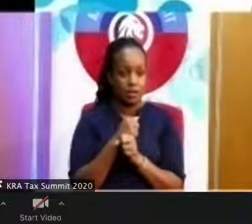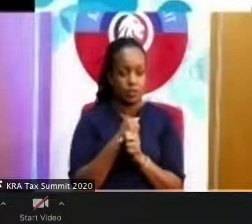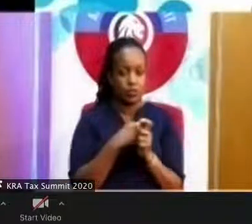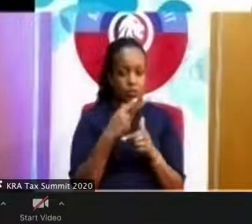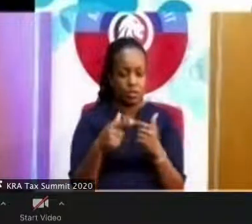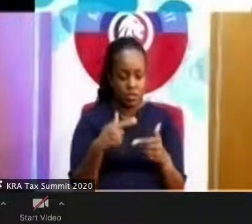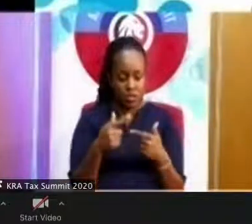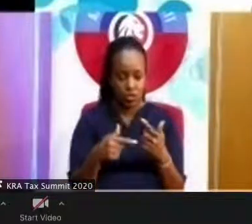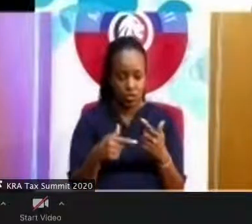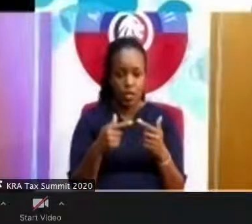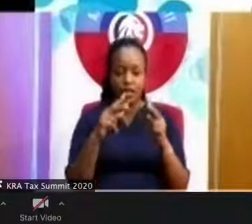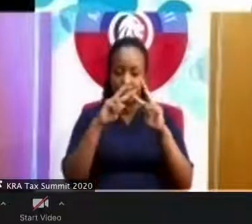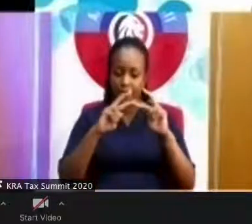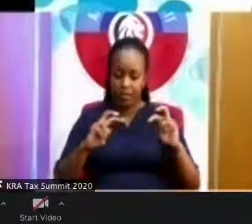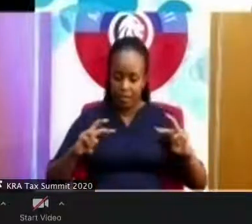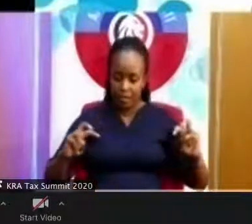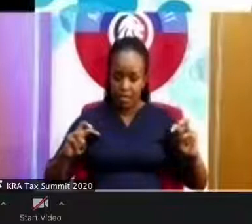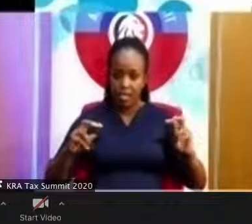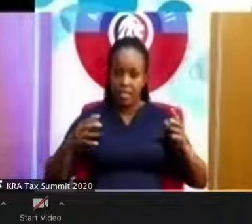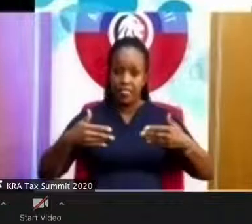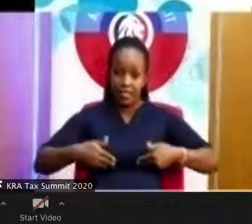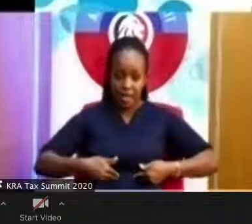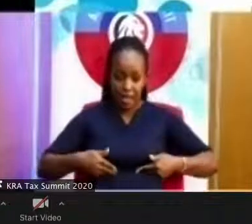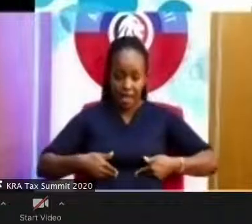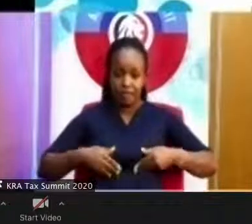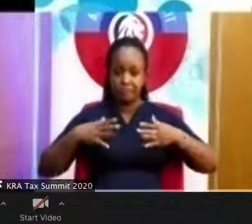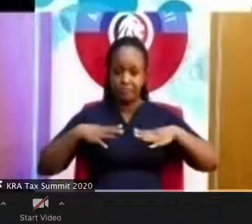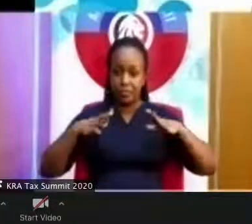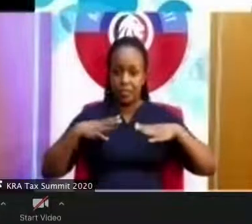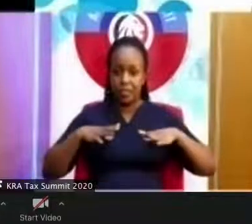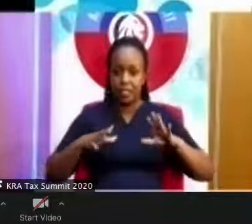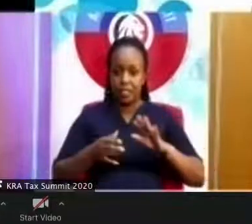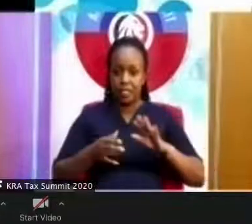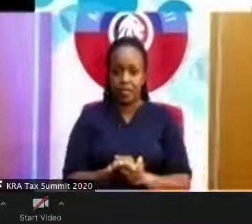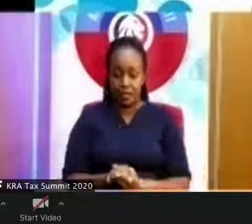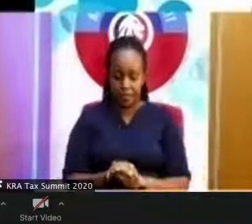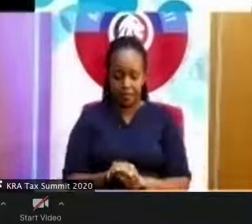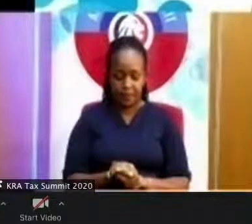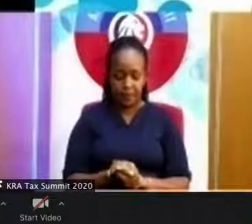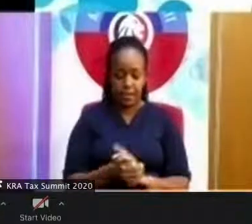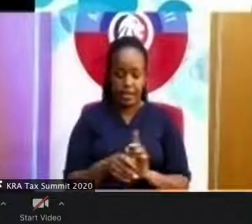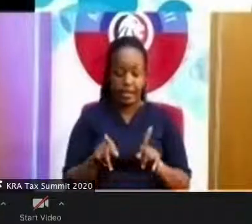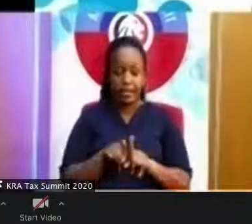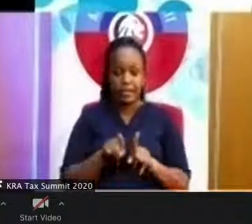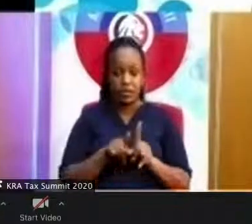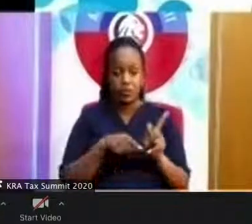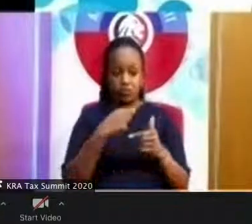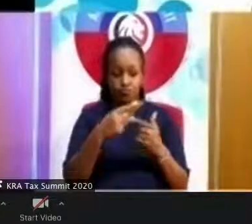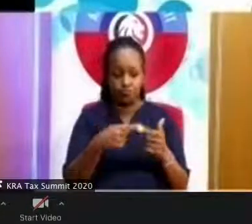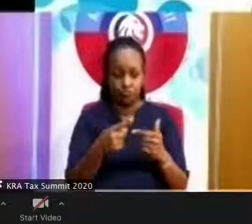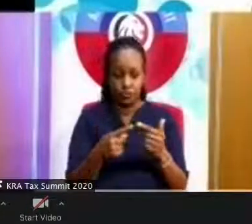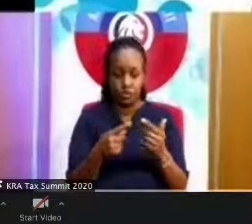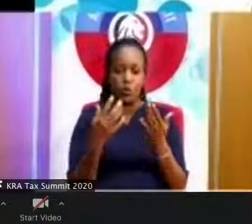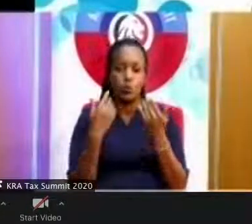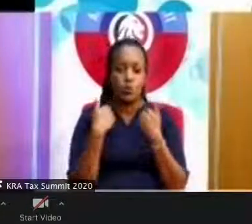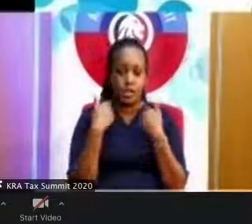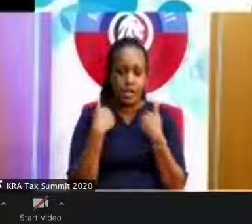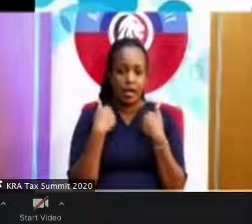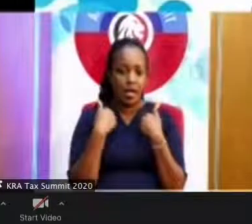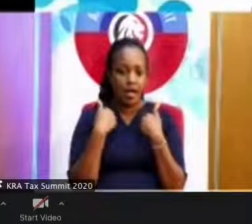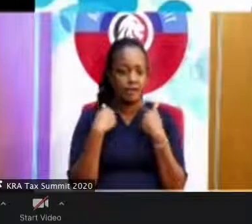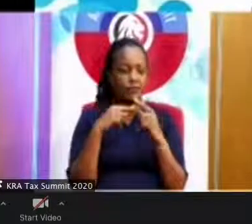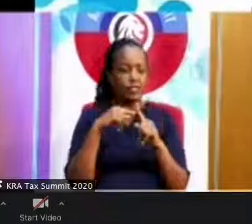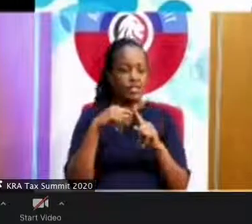out young persons. And as we speak, we have over 100 new engagements